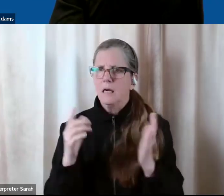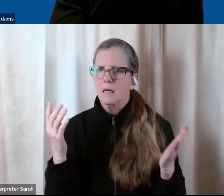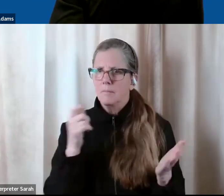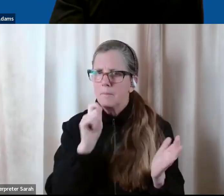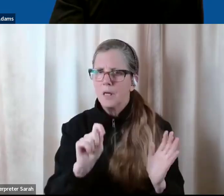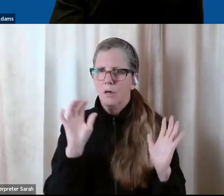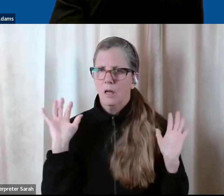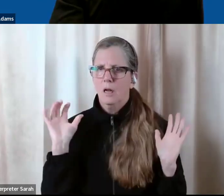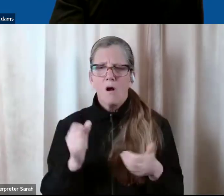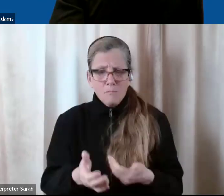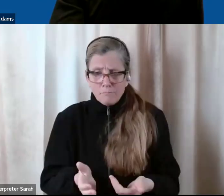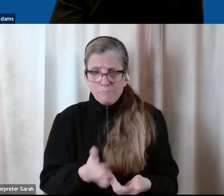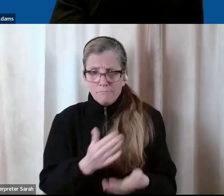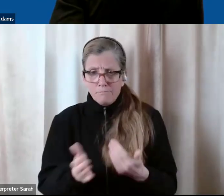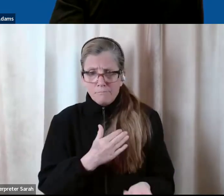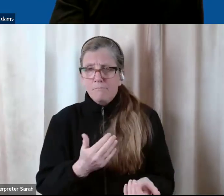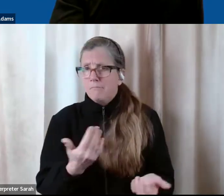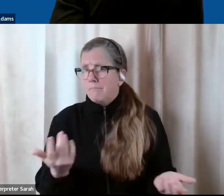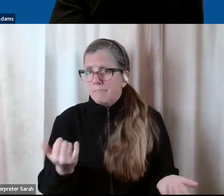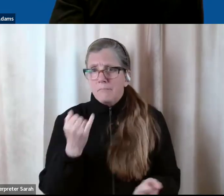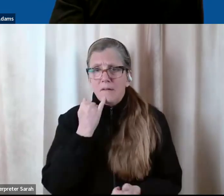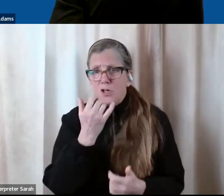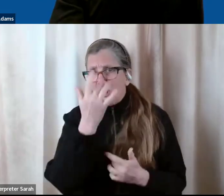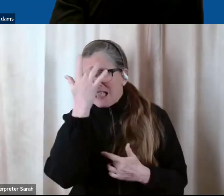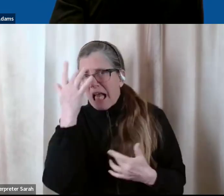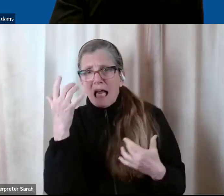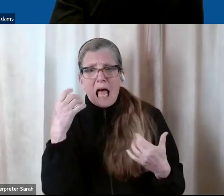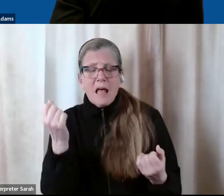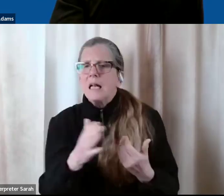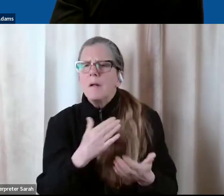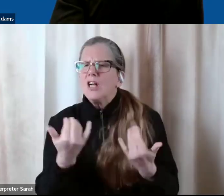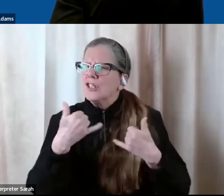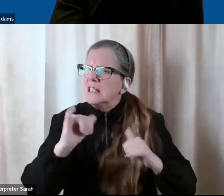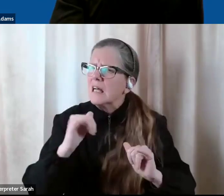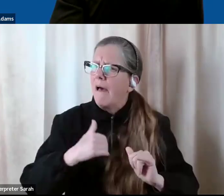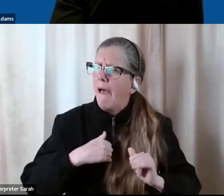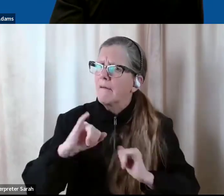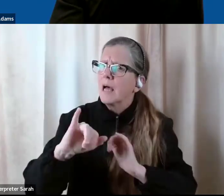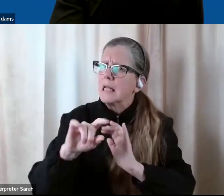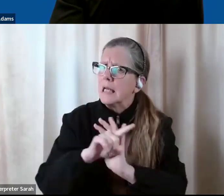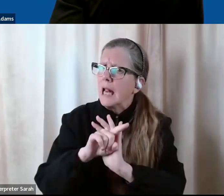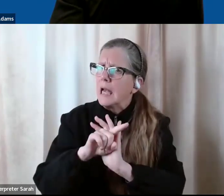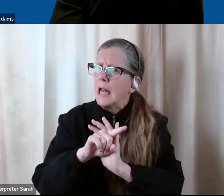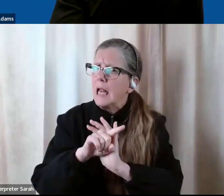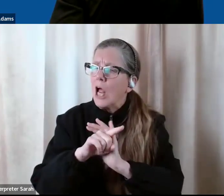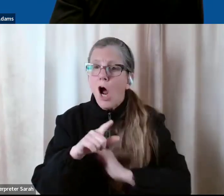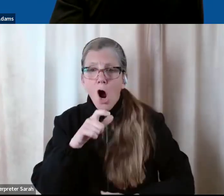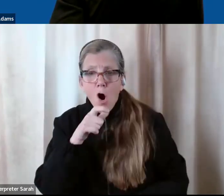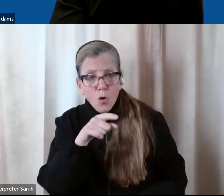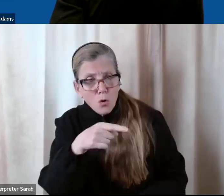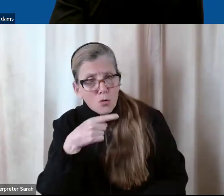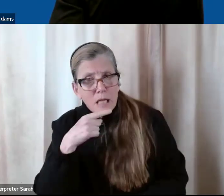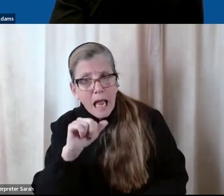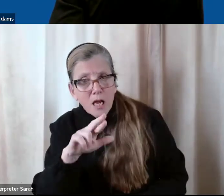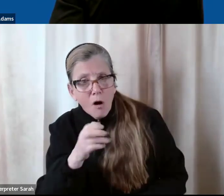of, your condition, you still have an identity. You are who you say you are, and you may or may not be eligible